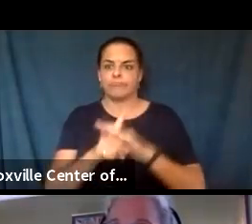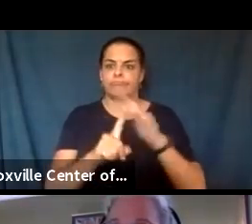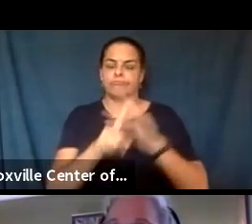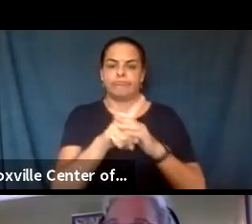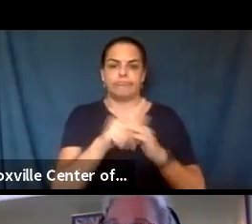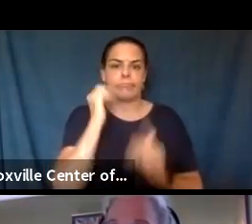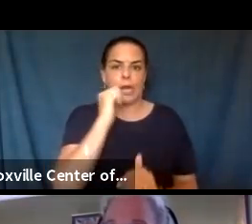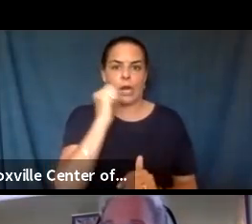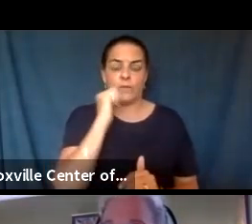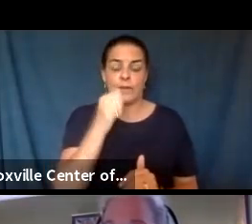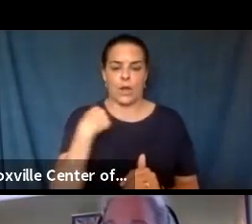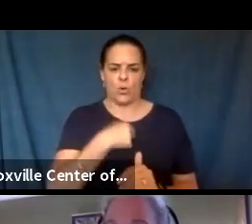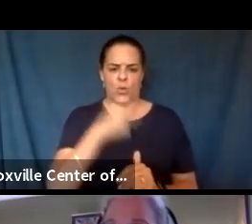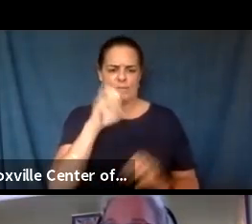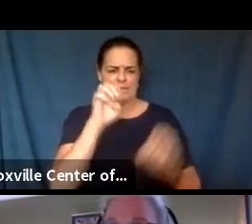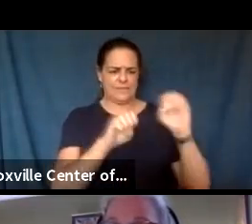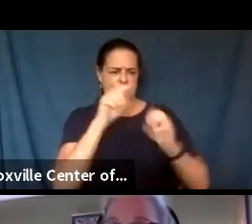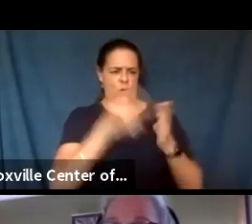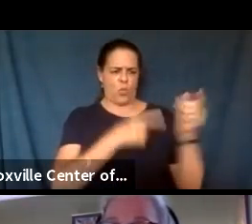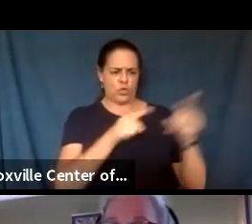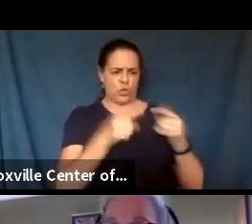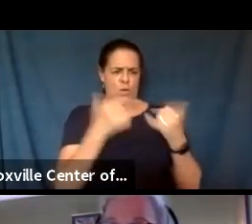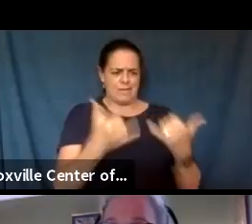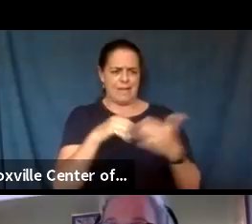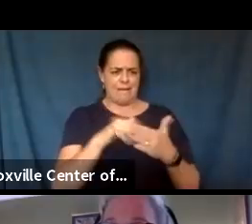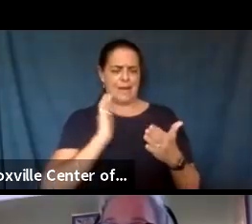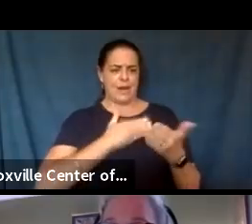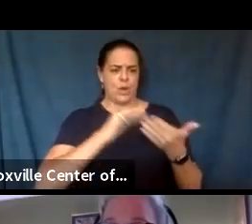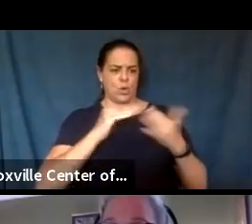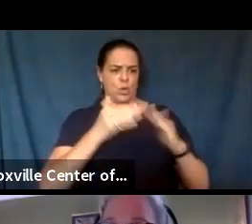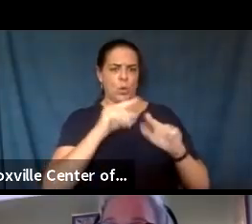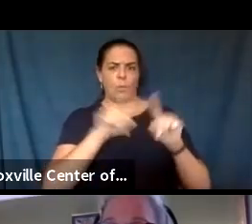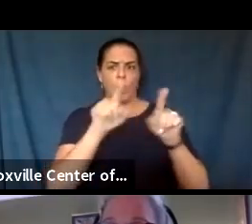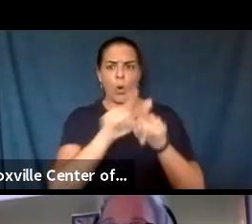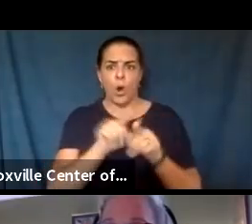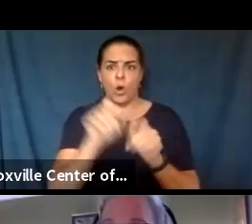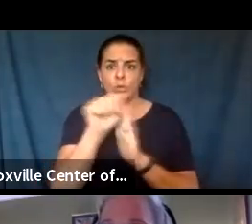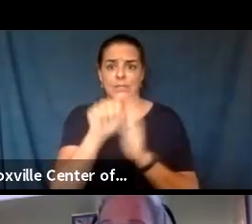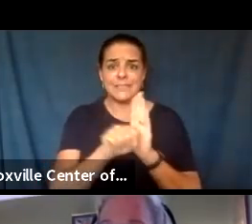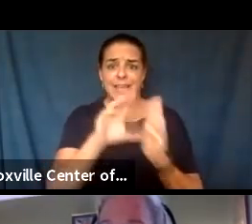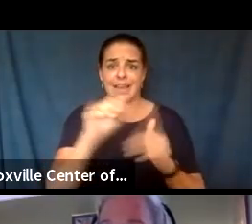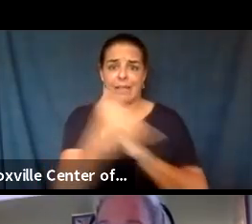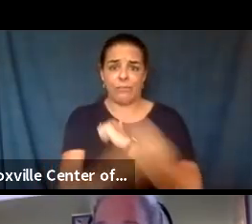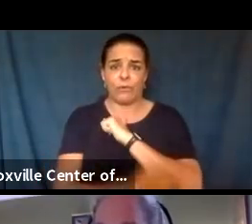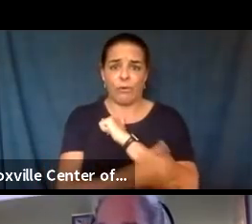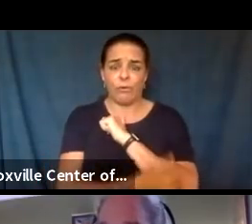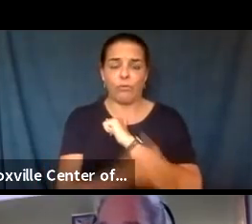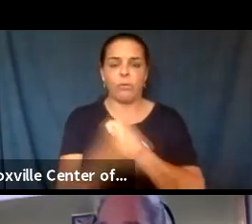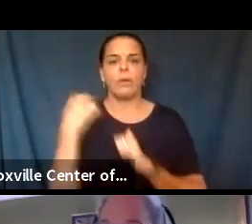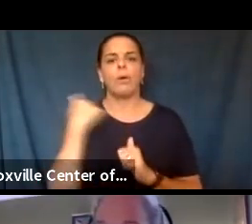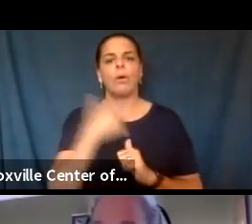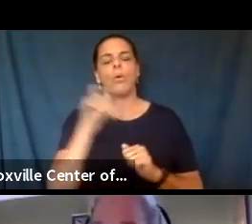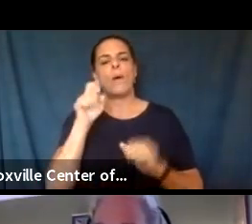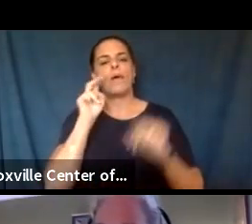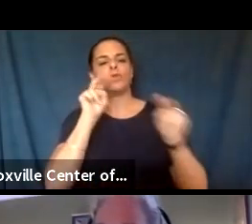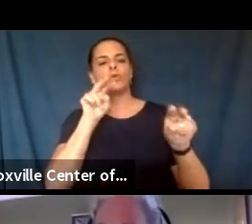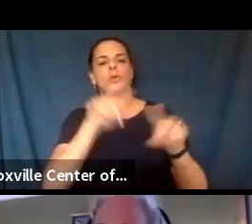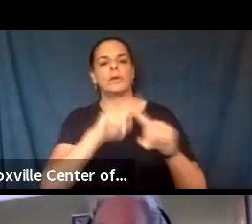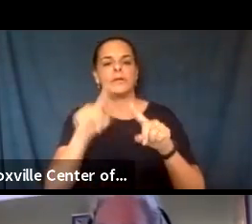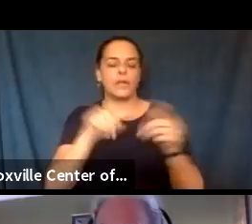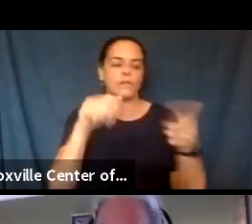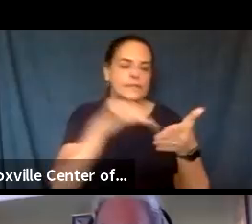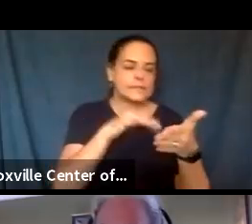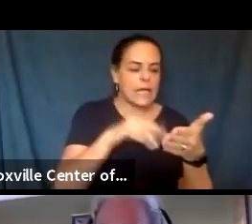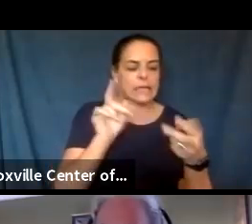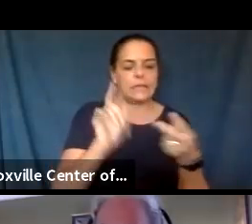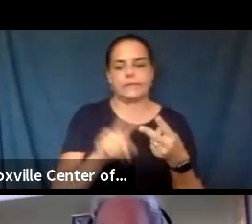we have to evaluate what's going on not only in our community but our state and our nation. We have to look at studies. We have to